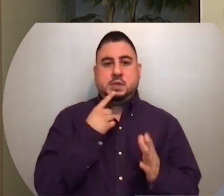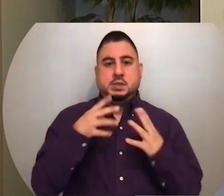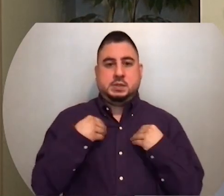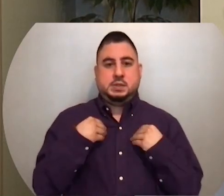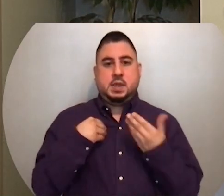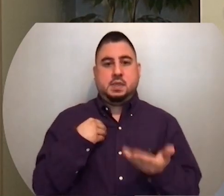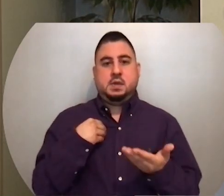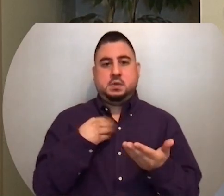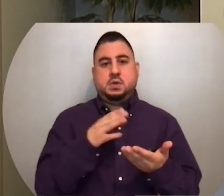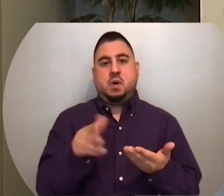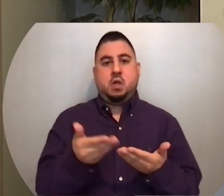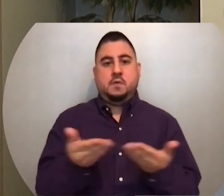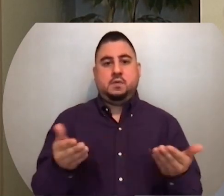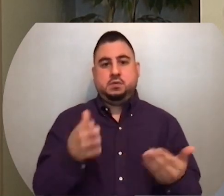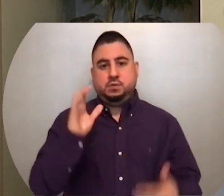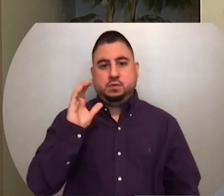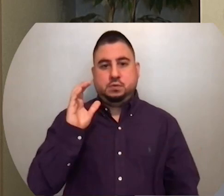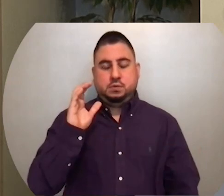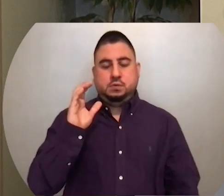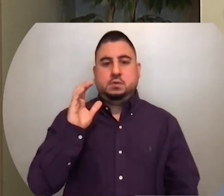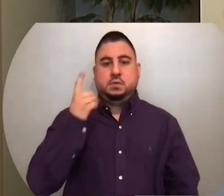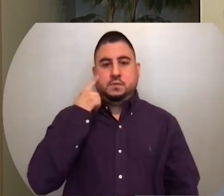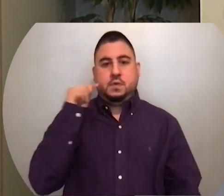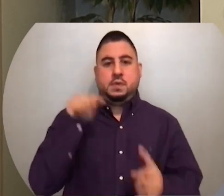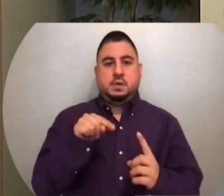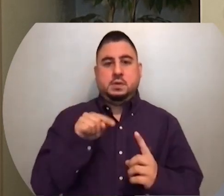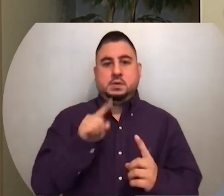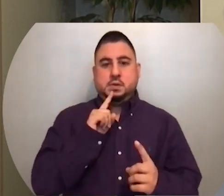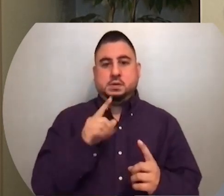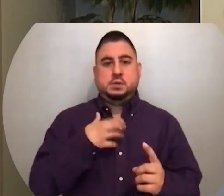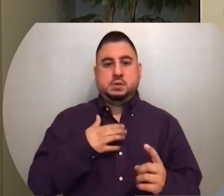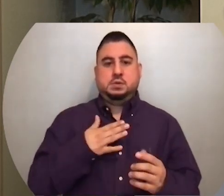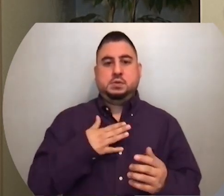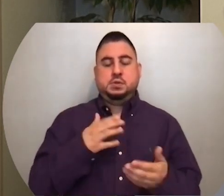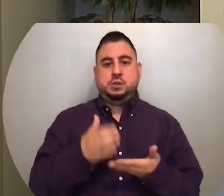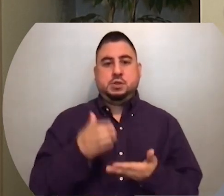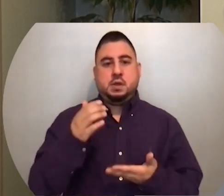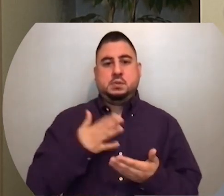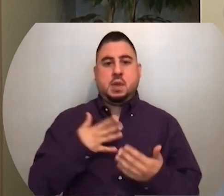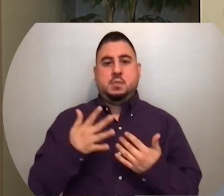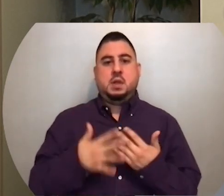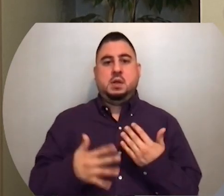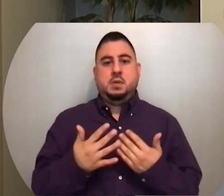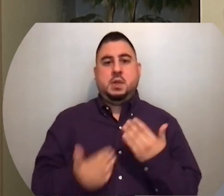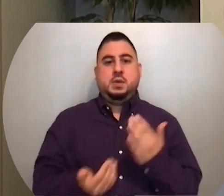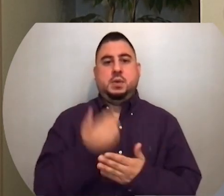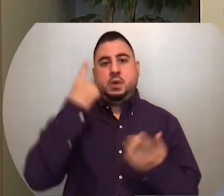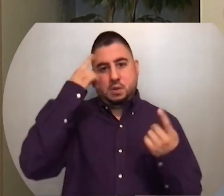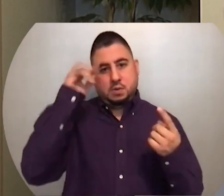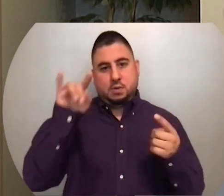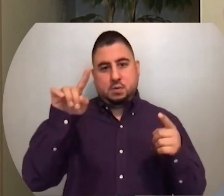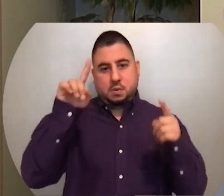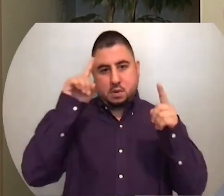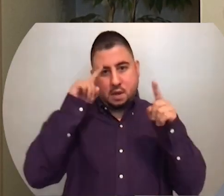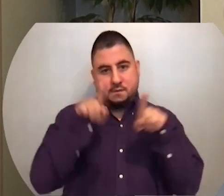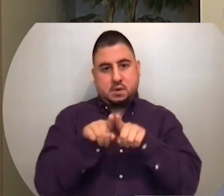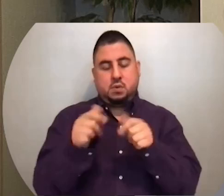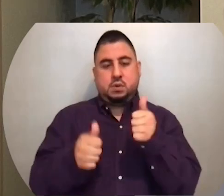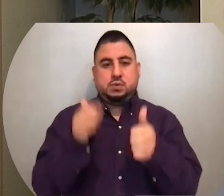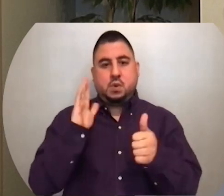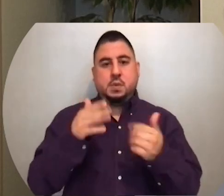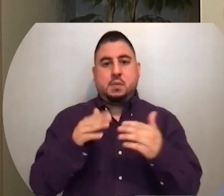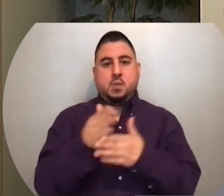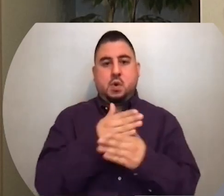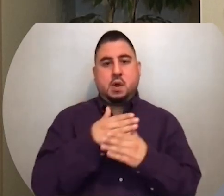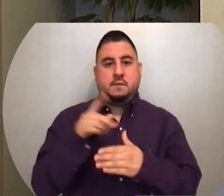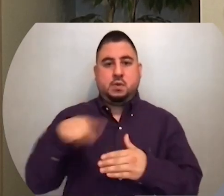"Take this, all of you, and drink from it, for this is the chalice of my blood, the blood of the new and eternal covenant, which will be poured